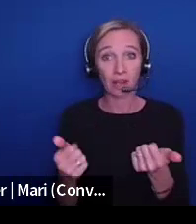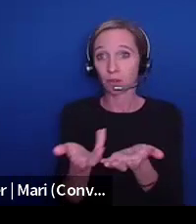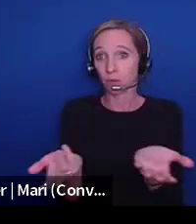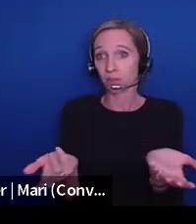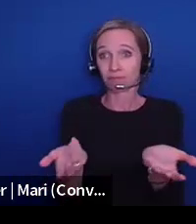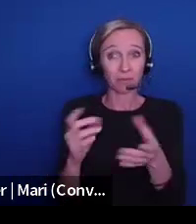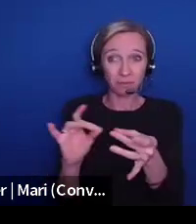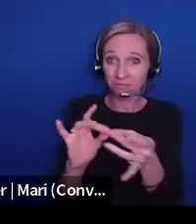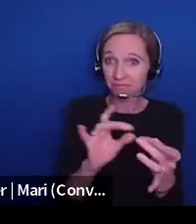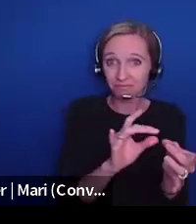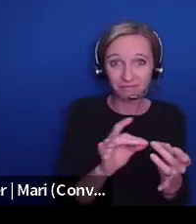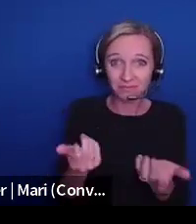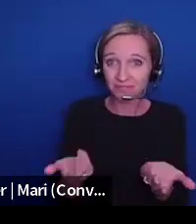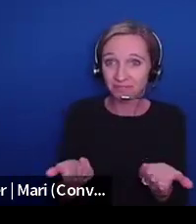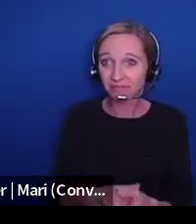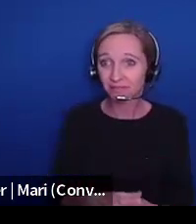Anyone wants to say something on this?